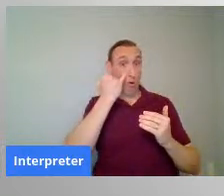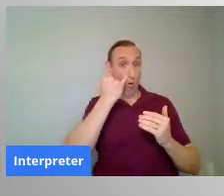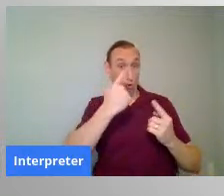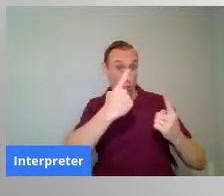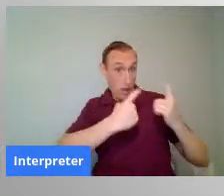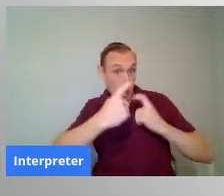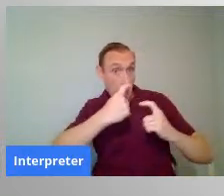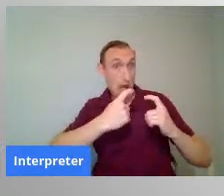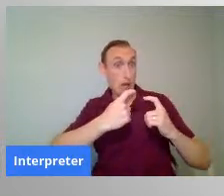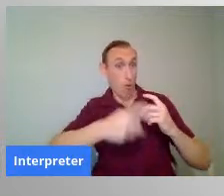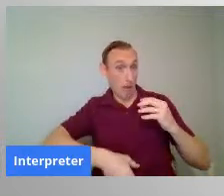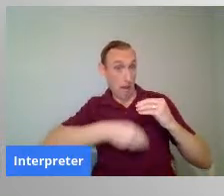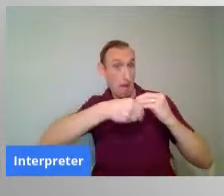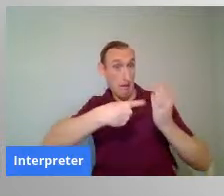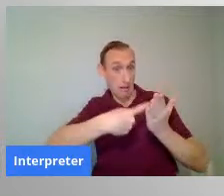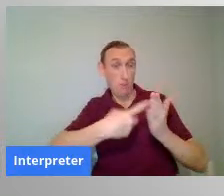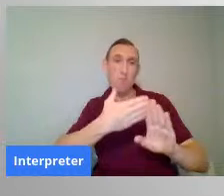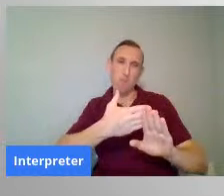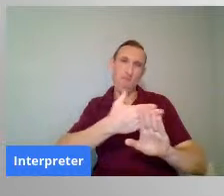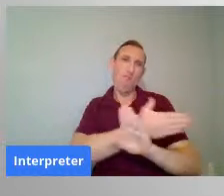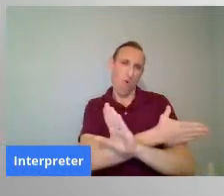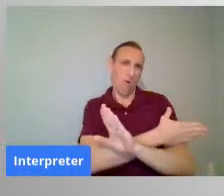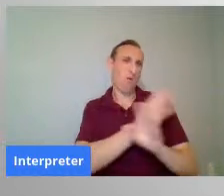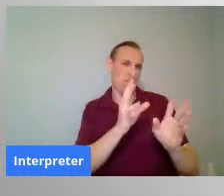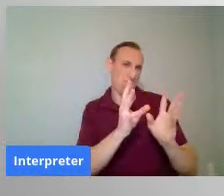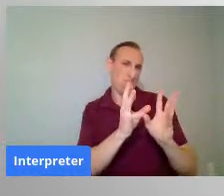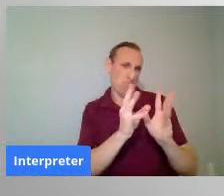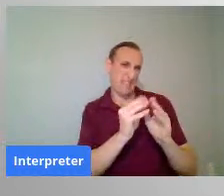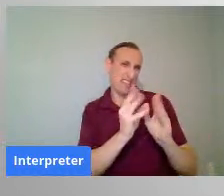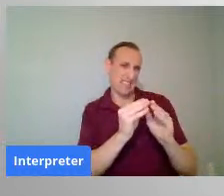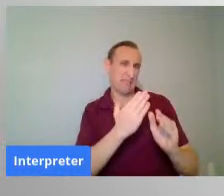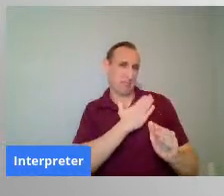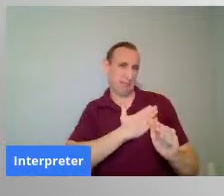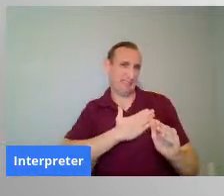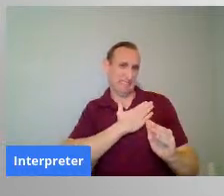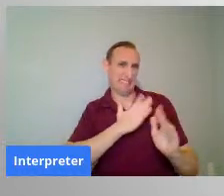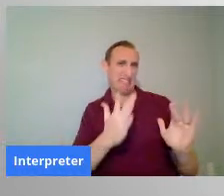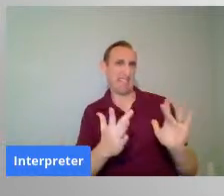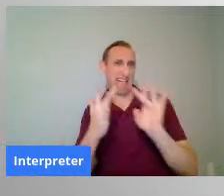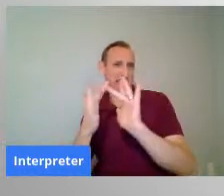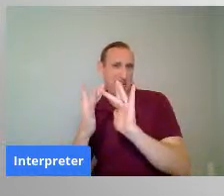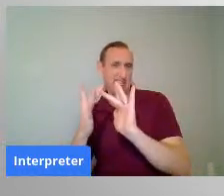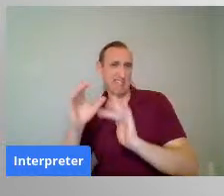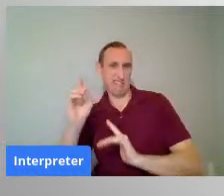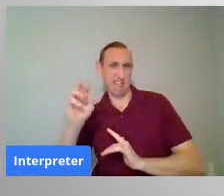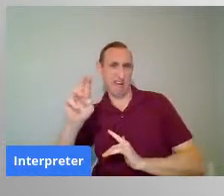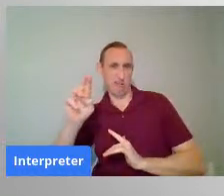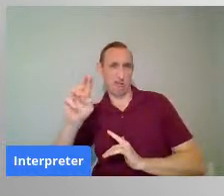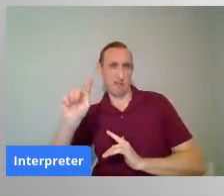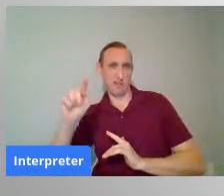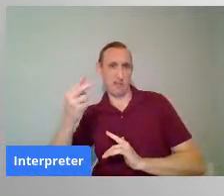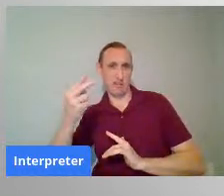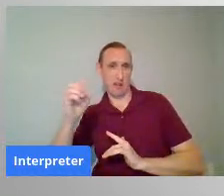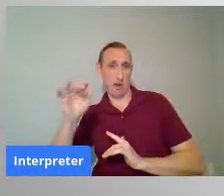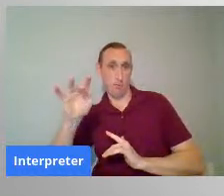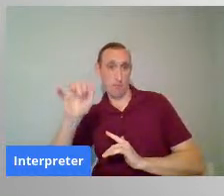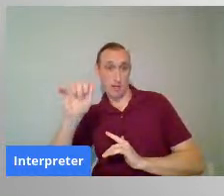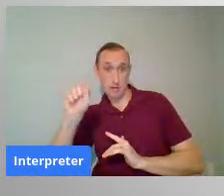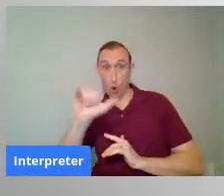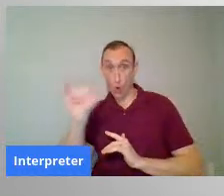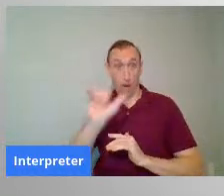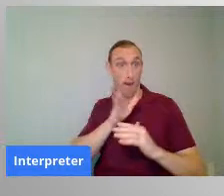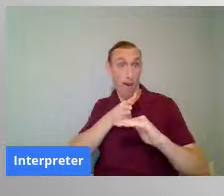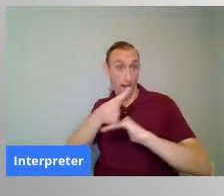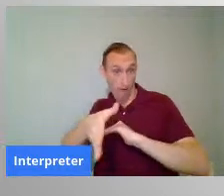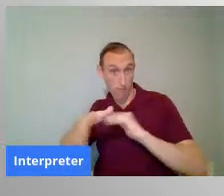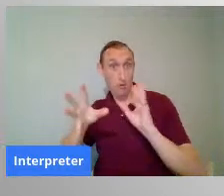meeting, but definitely also after the meeting, please be sure to follow up with Dr. Thomas with those questions. If